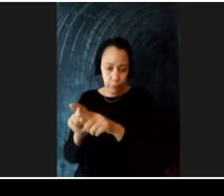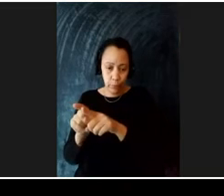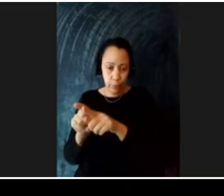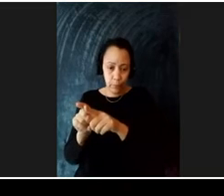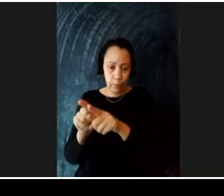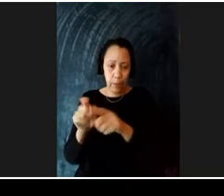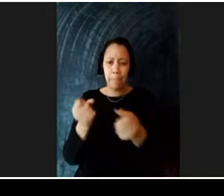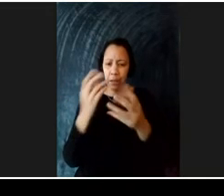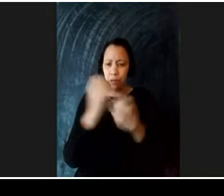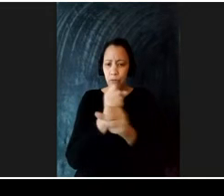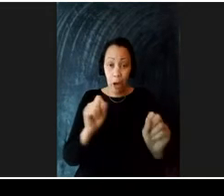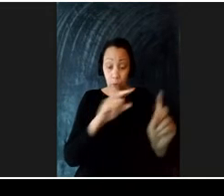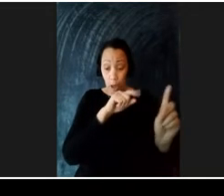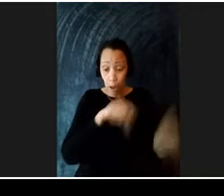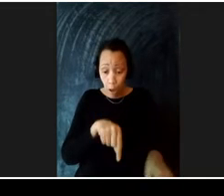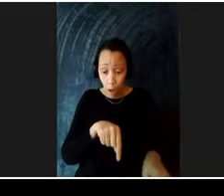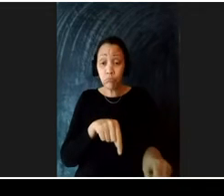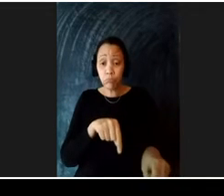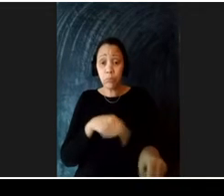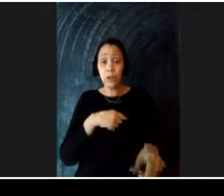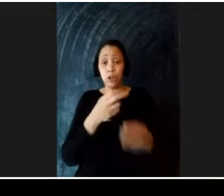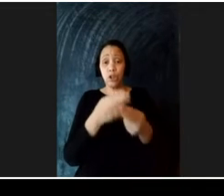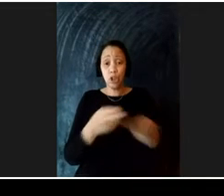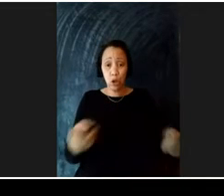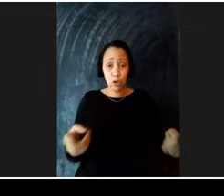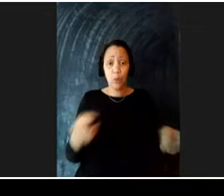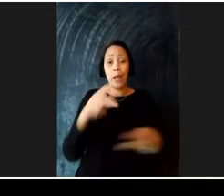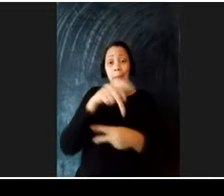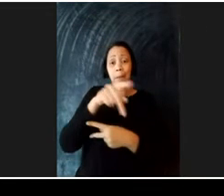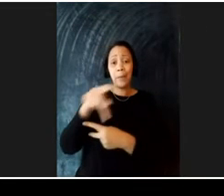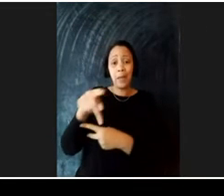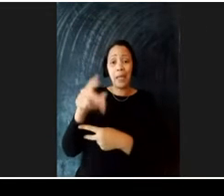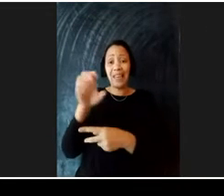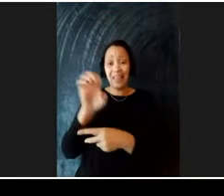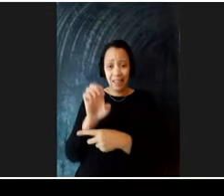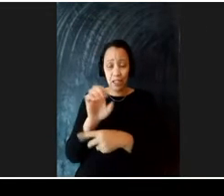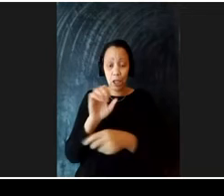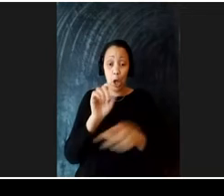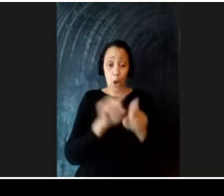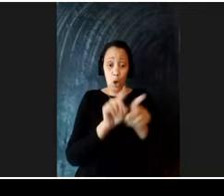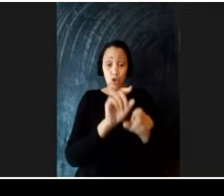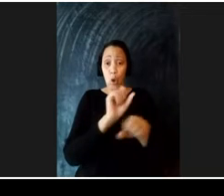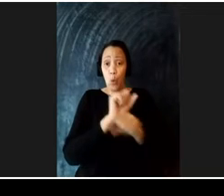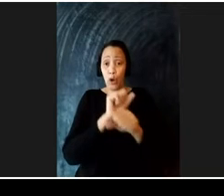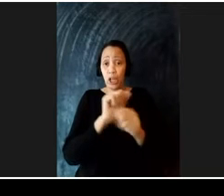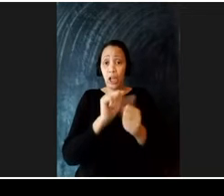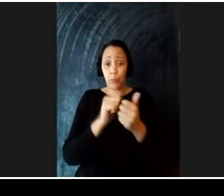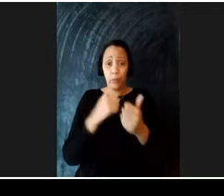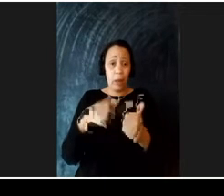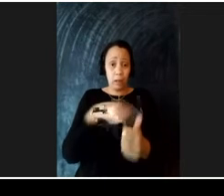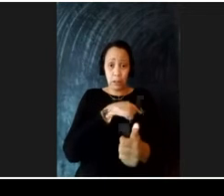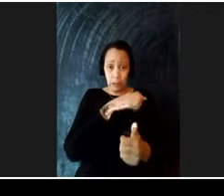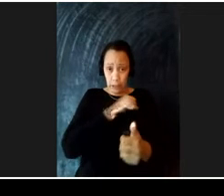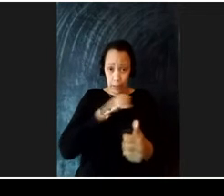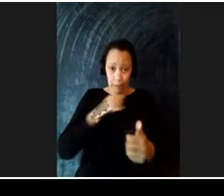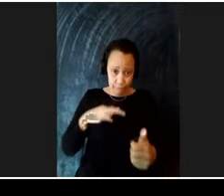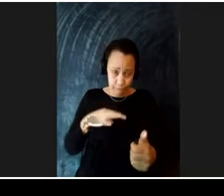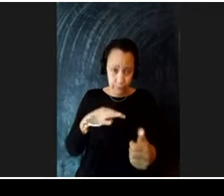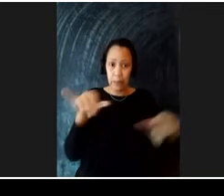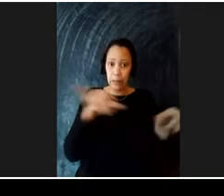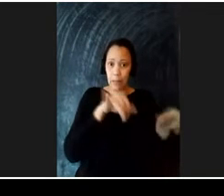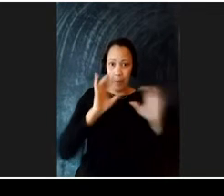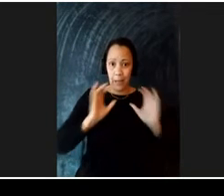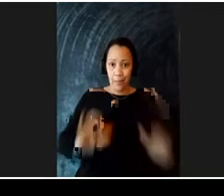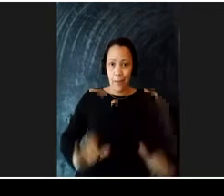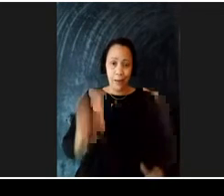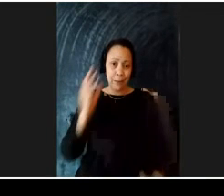had to expand our EAP services so I want to just talk about a Way Forward because uh as you've heard uh from my colleagues that we have to